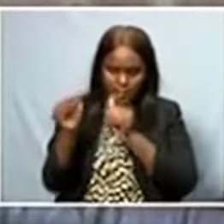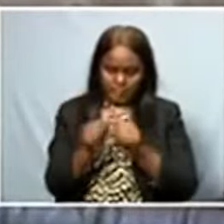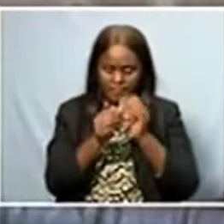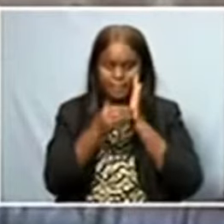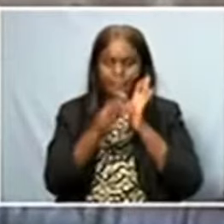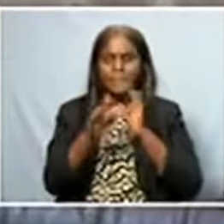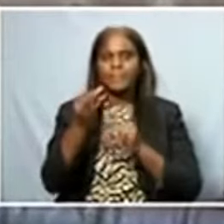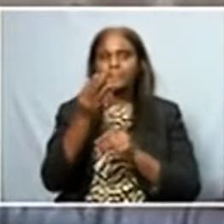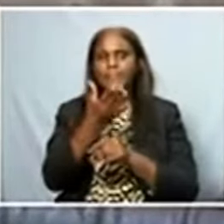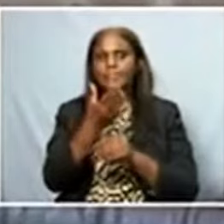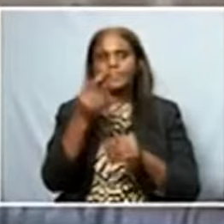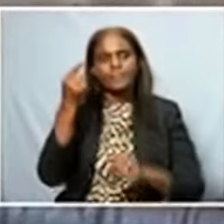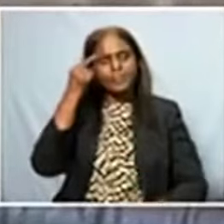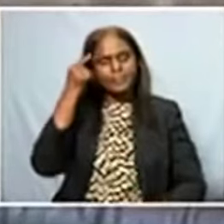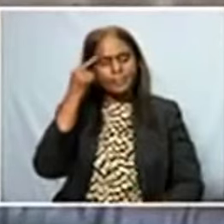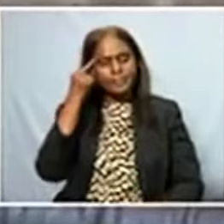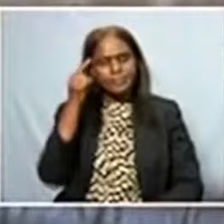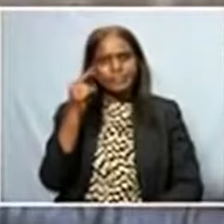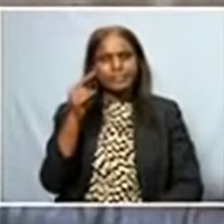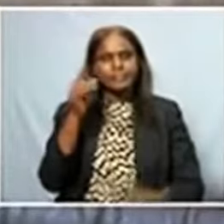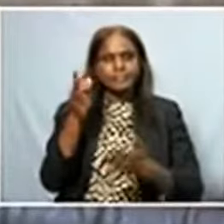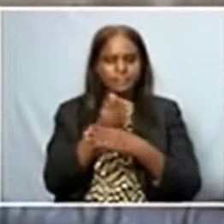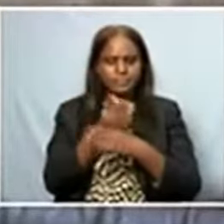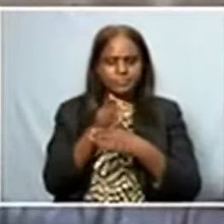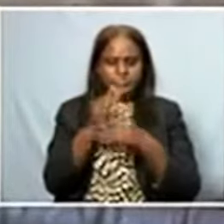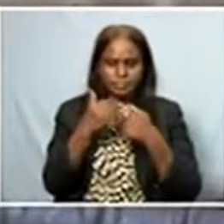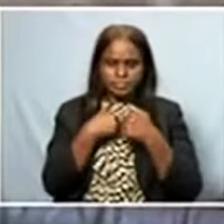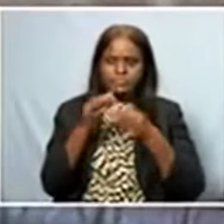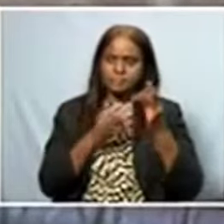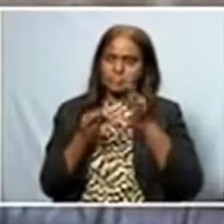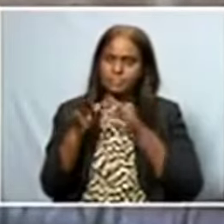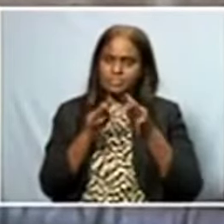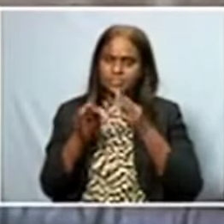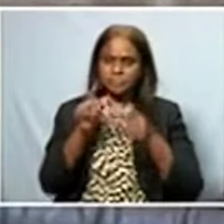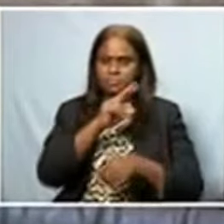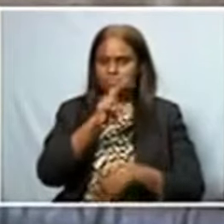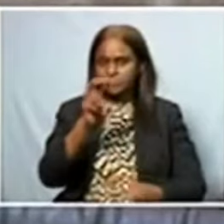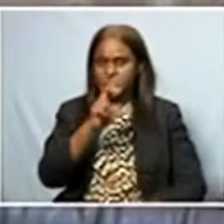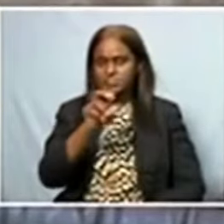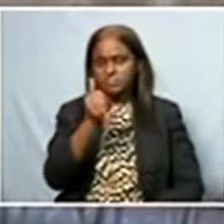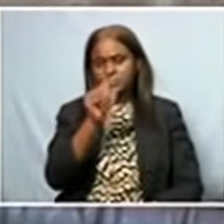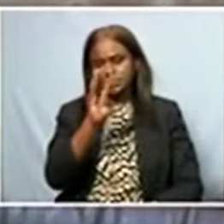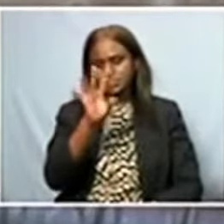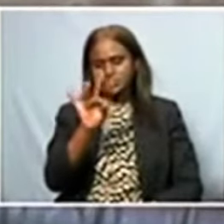of Government has stated,